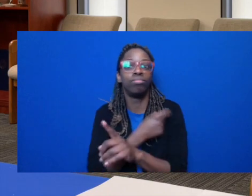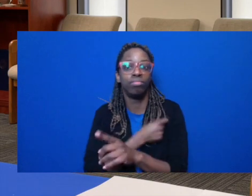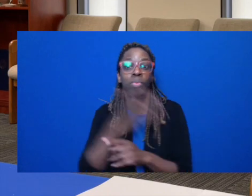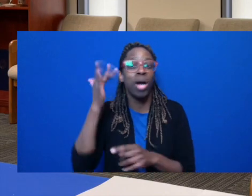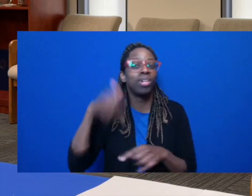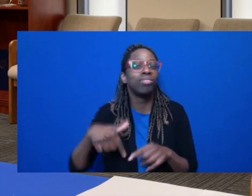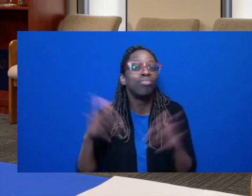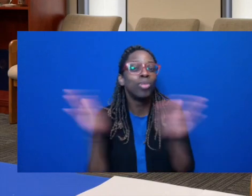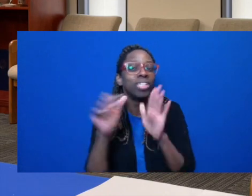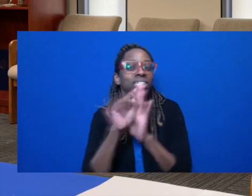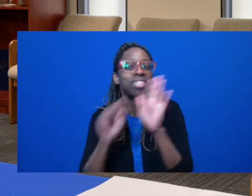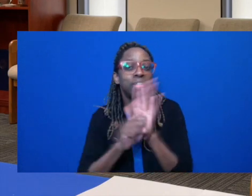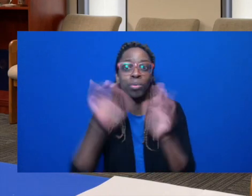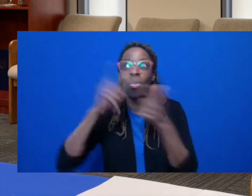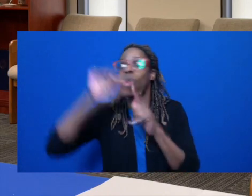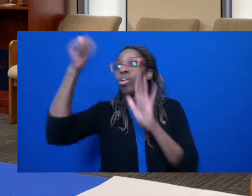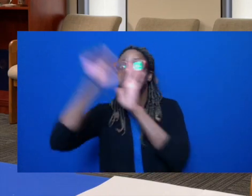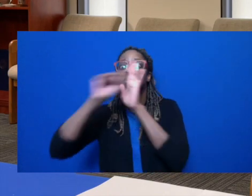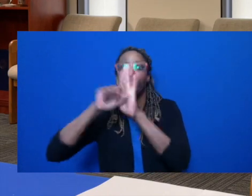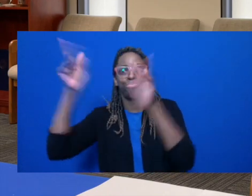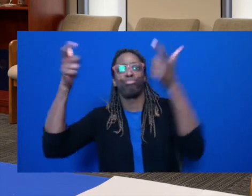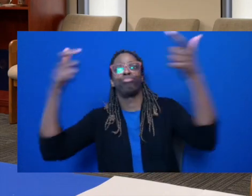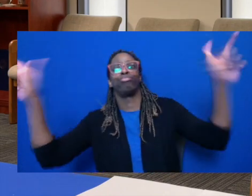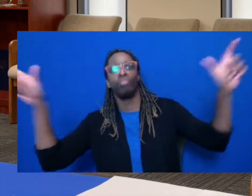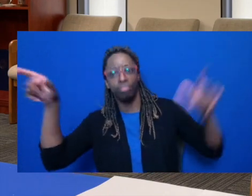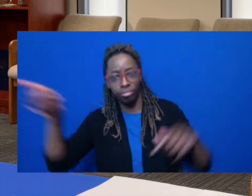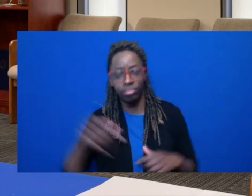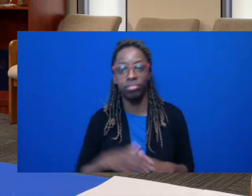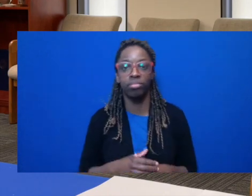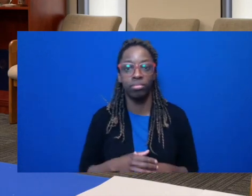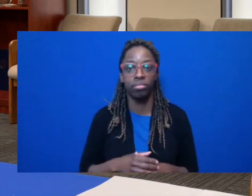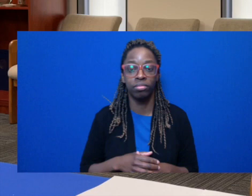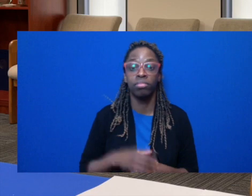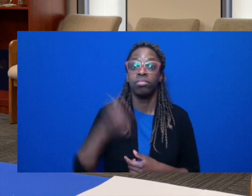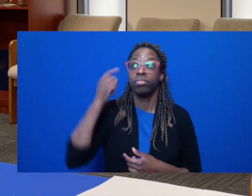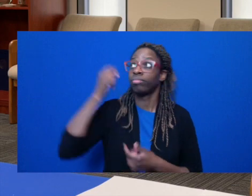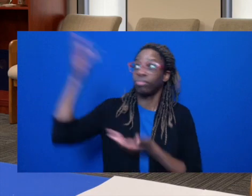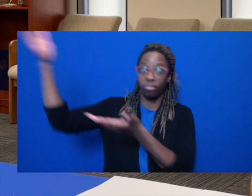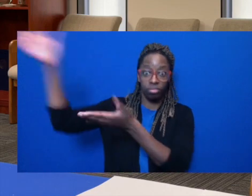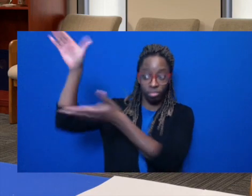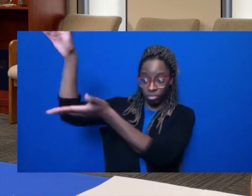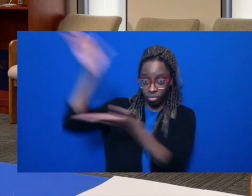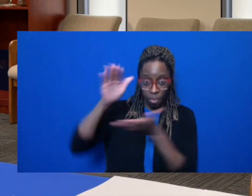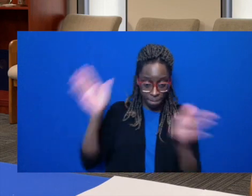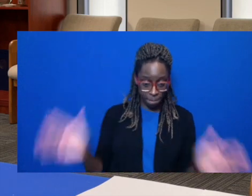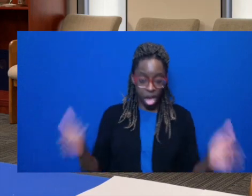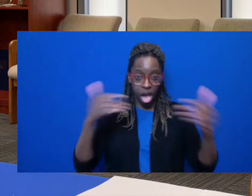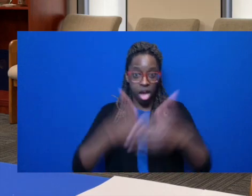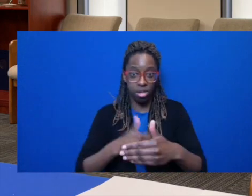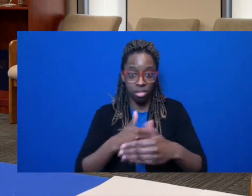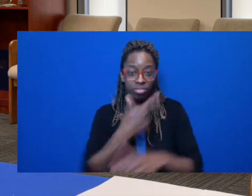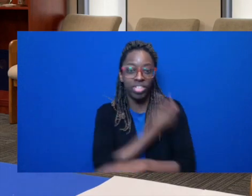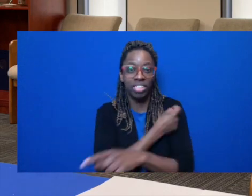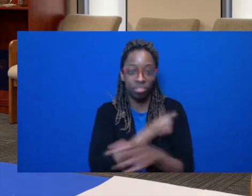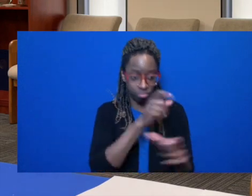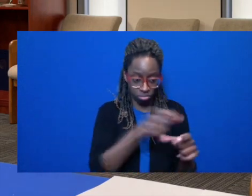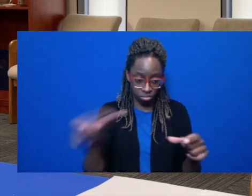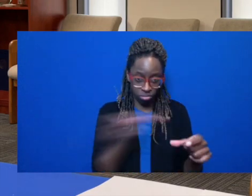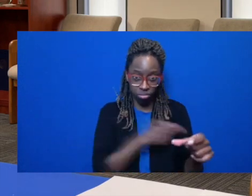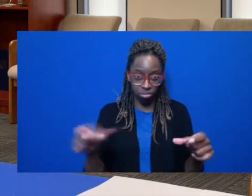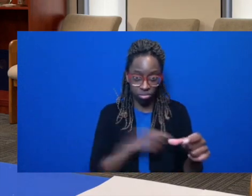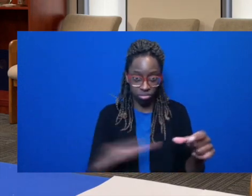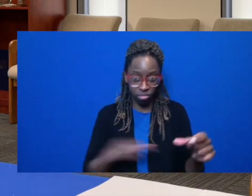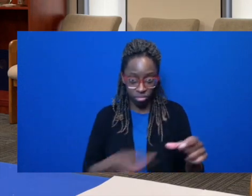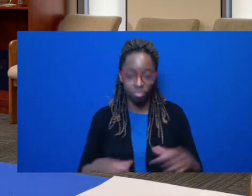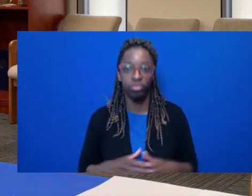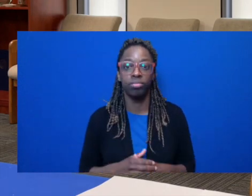the way I like to think about it too is, we have to vaccinate 1.1 million people. That's the population here of Rhode Island. We can't have them show up all at